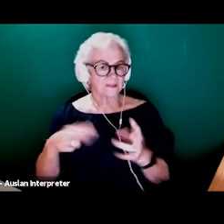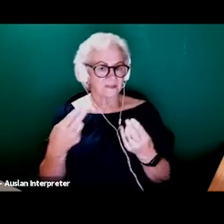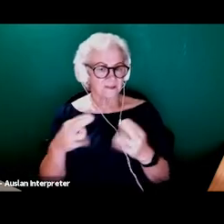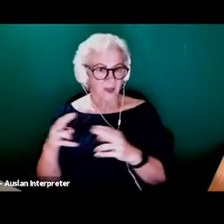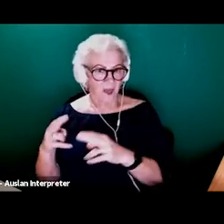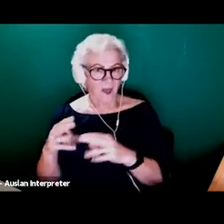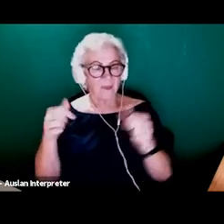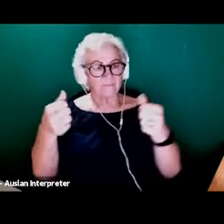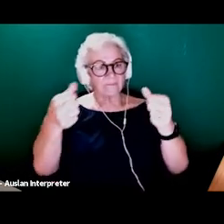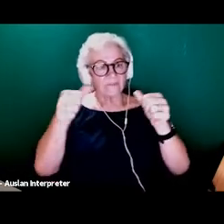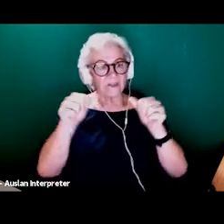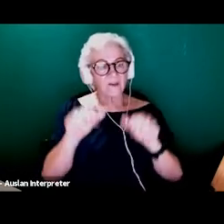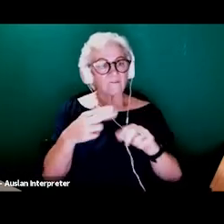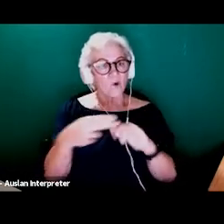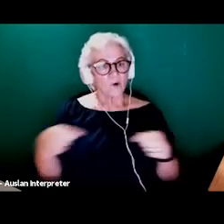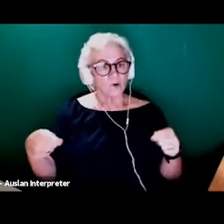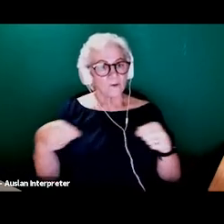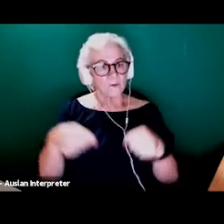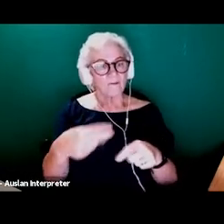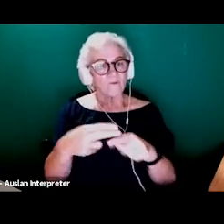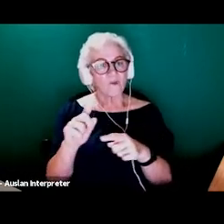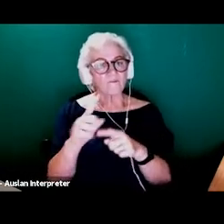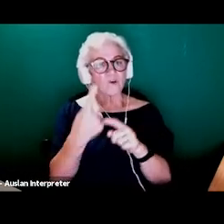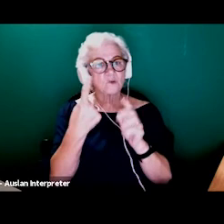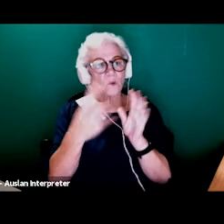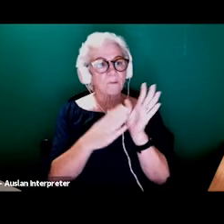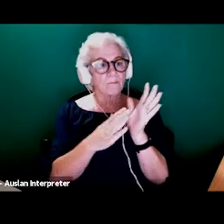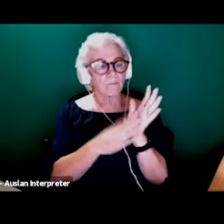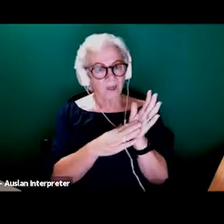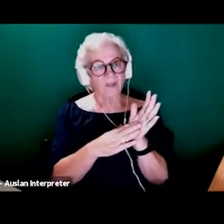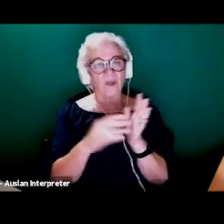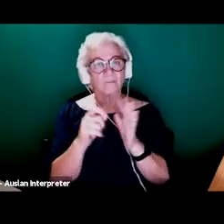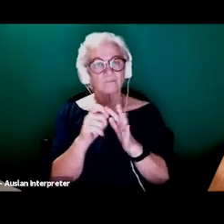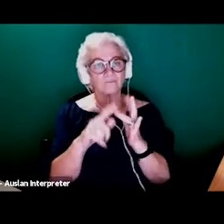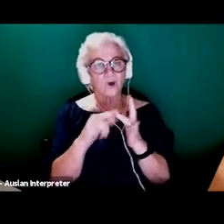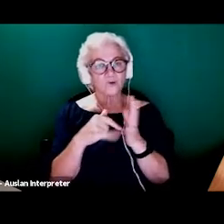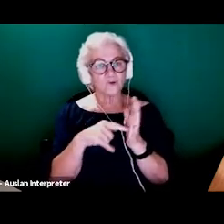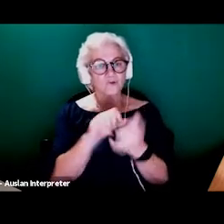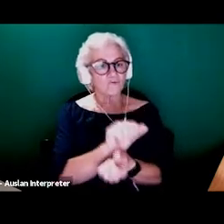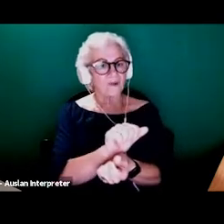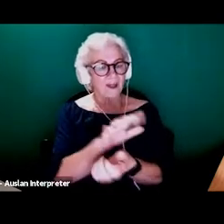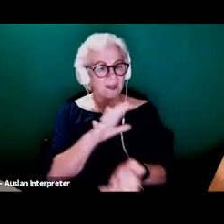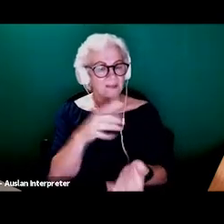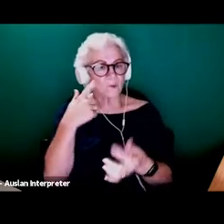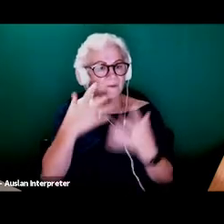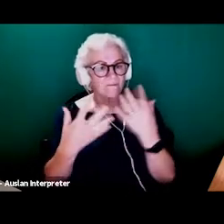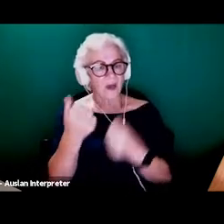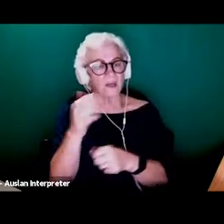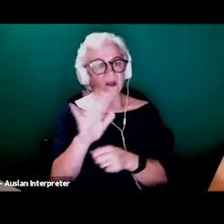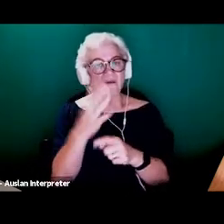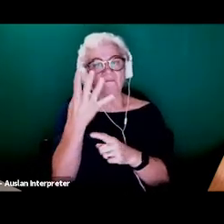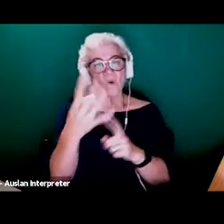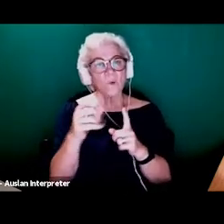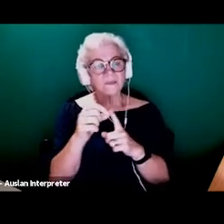moving on to the contribution of this first month post-release, we found that about 4% of